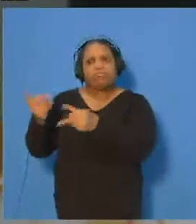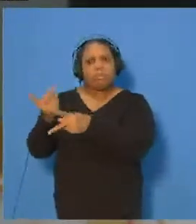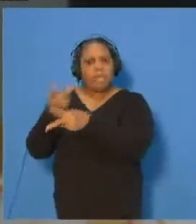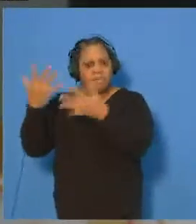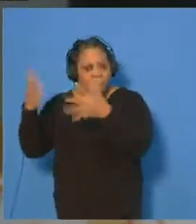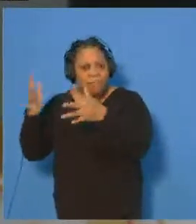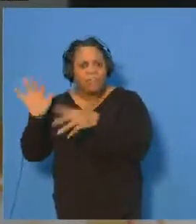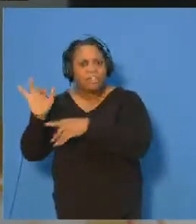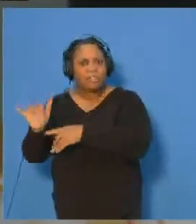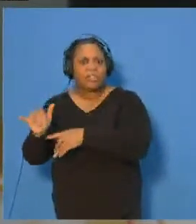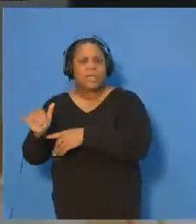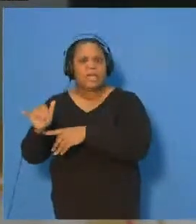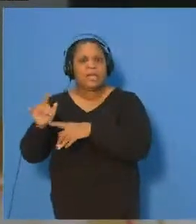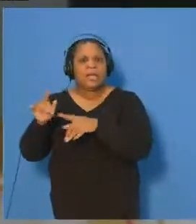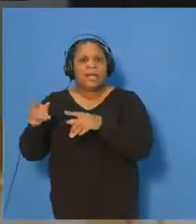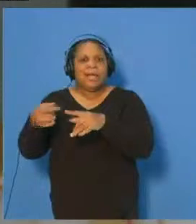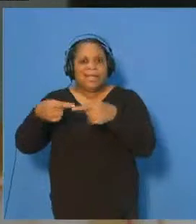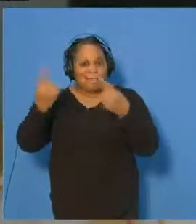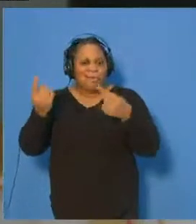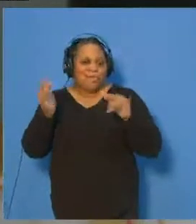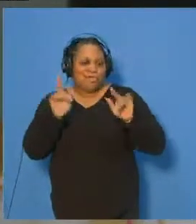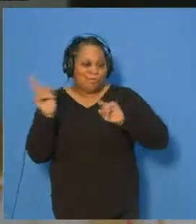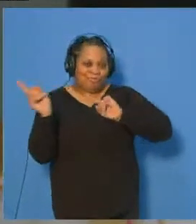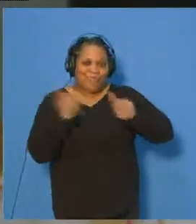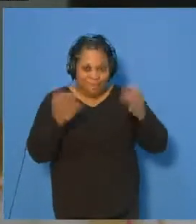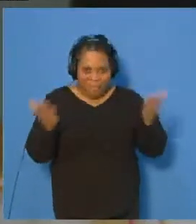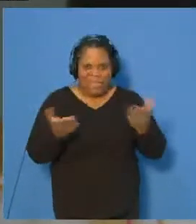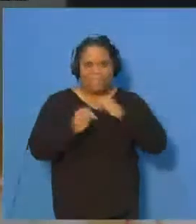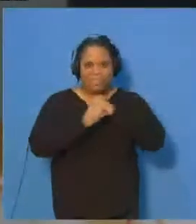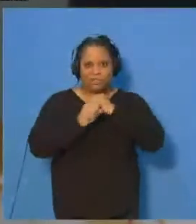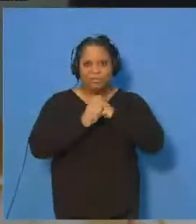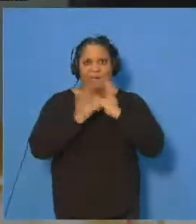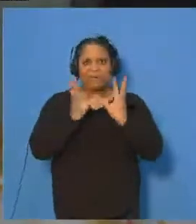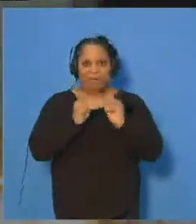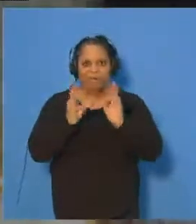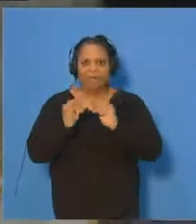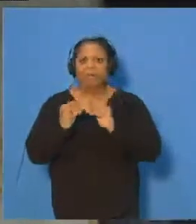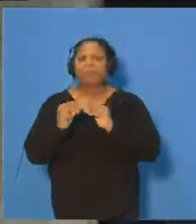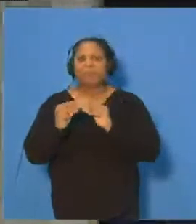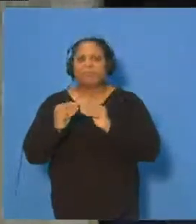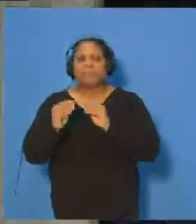in the company of you good people. Grateful, Minister. Mr. Premier,